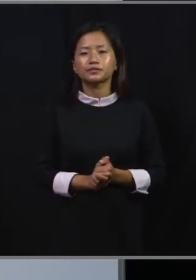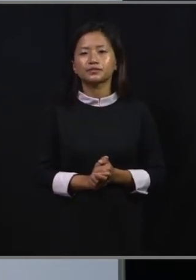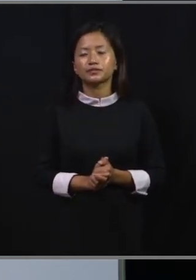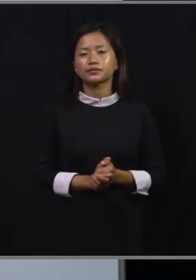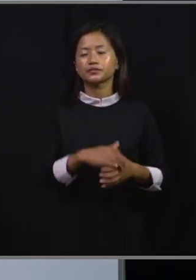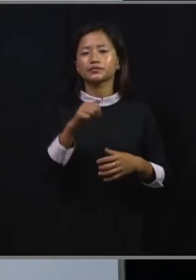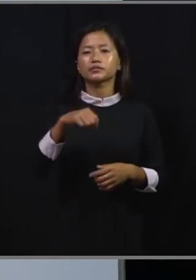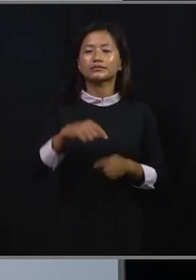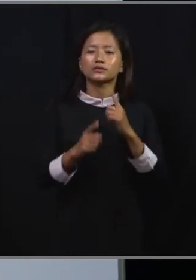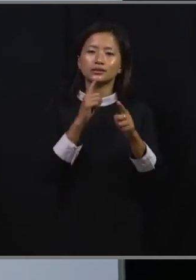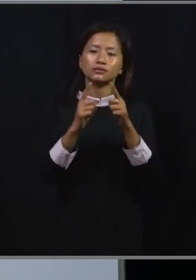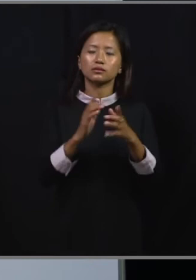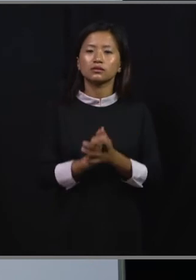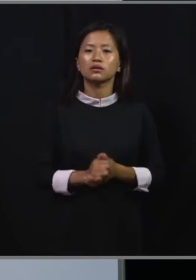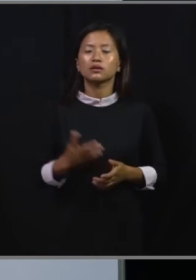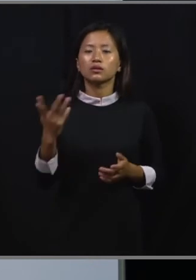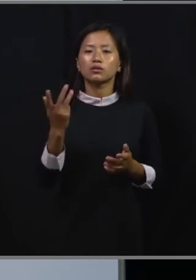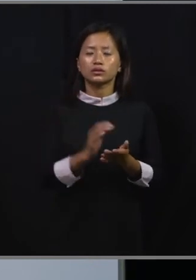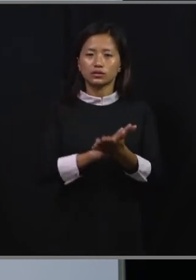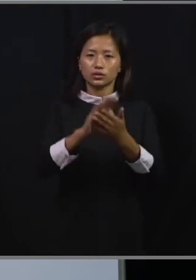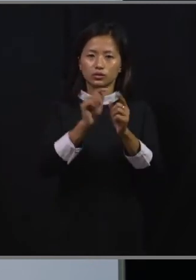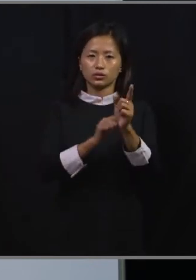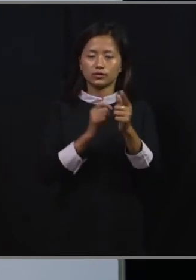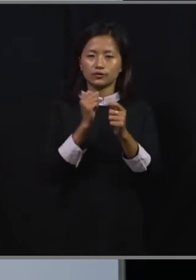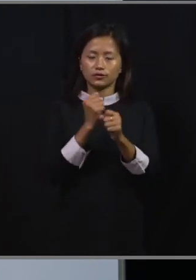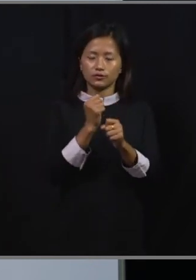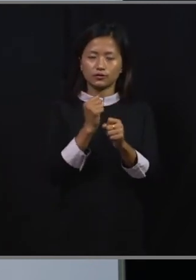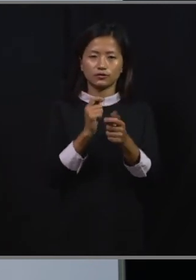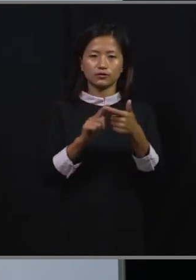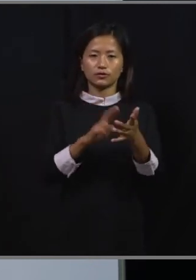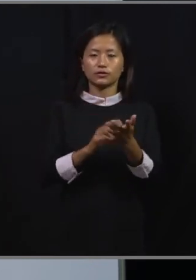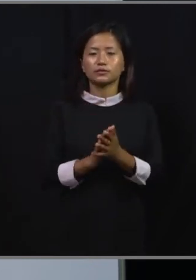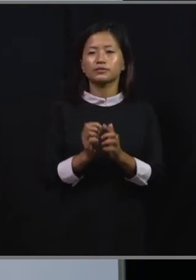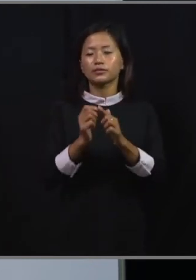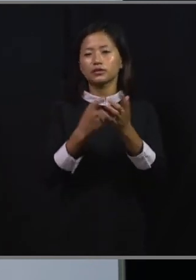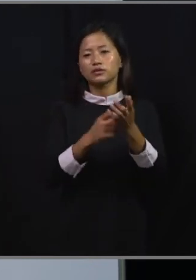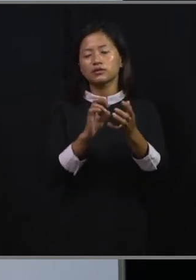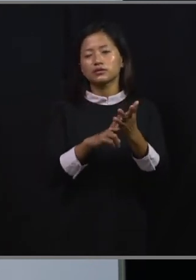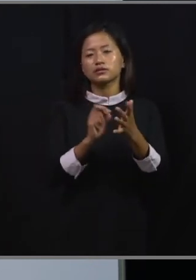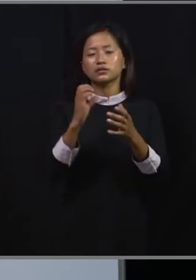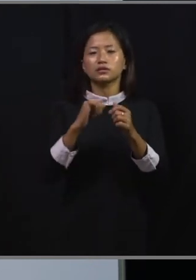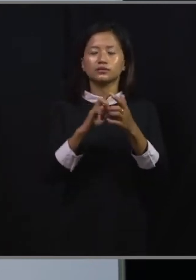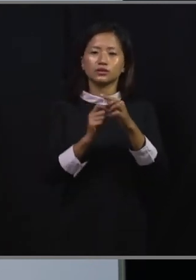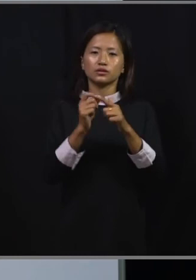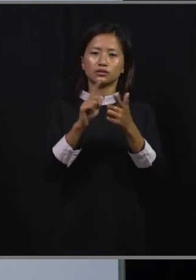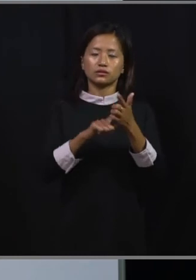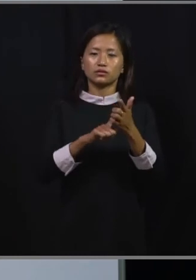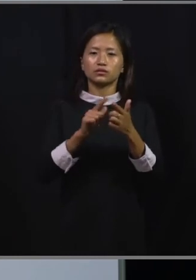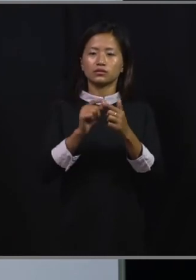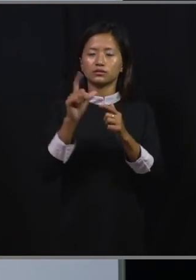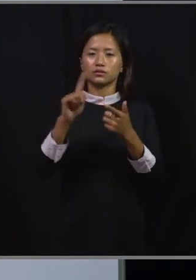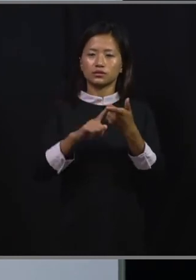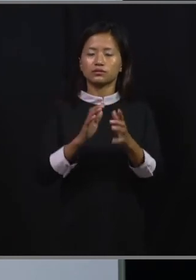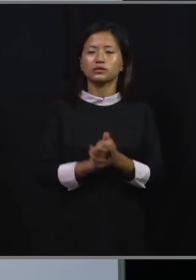Okay, now let's discuss what is Heisens Principle. Okay, so suppose here I am taking one point